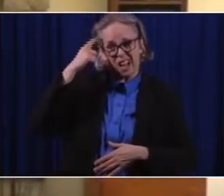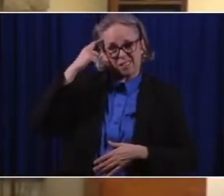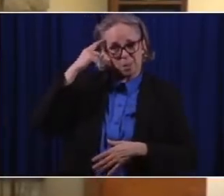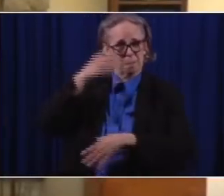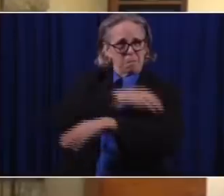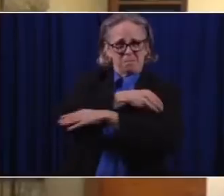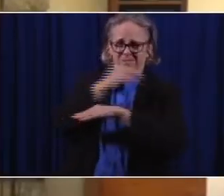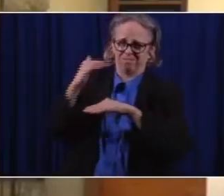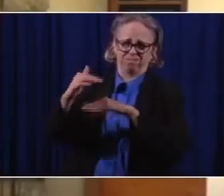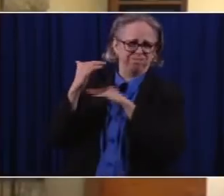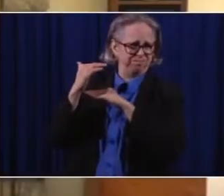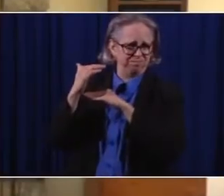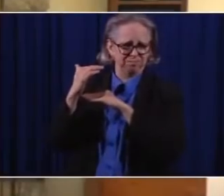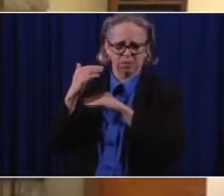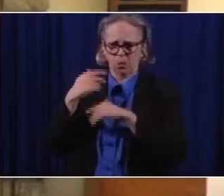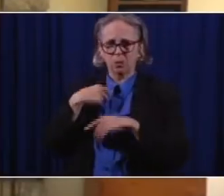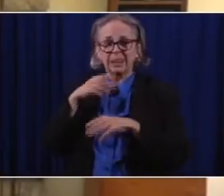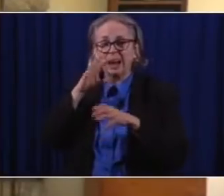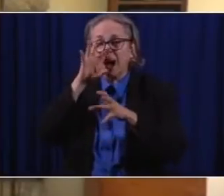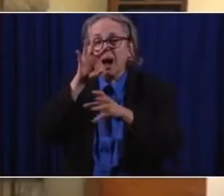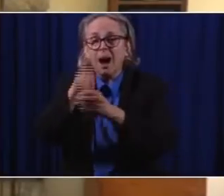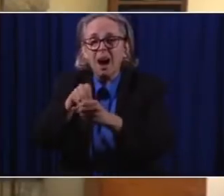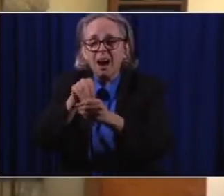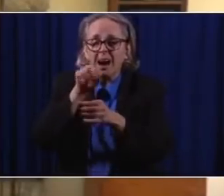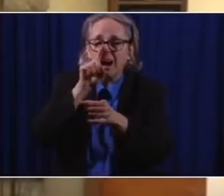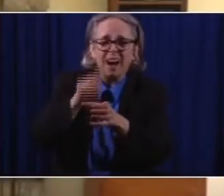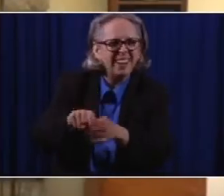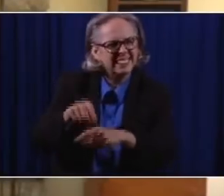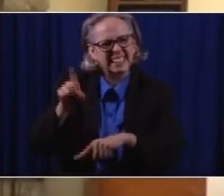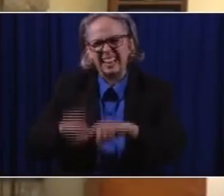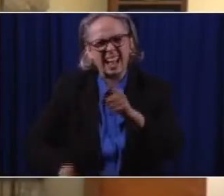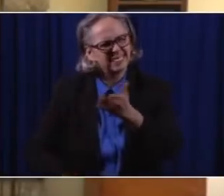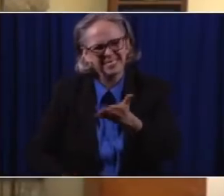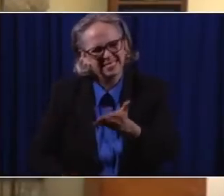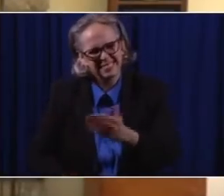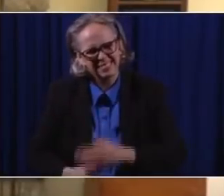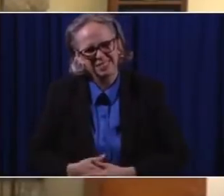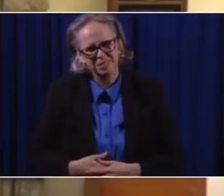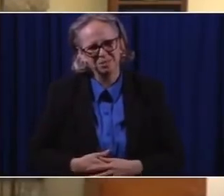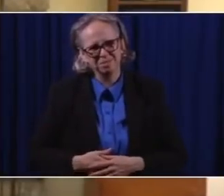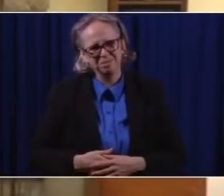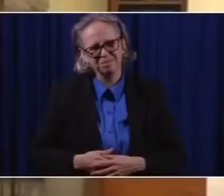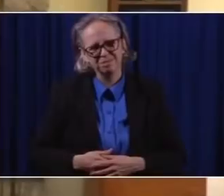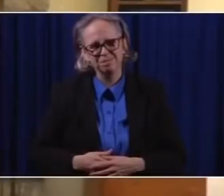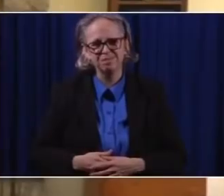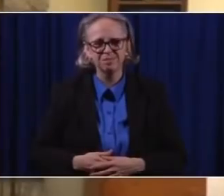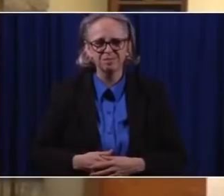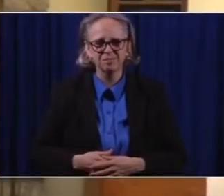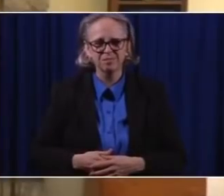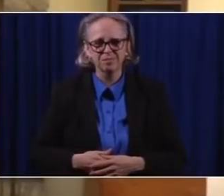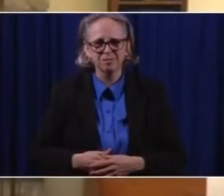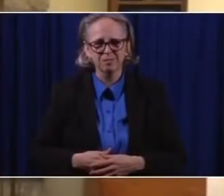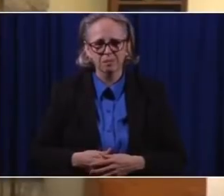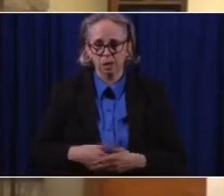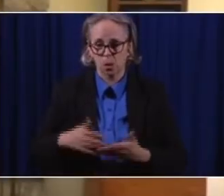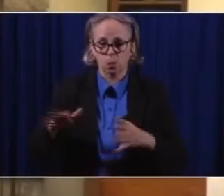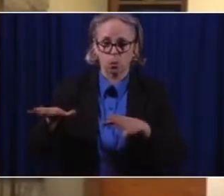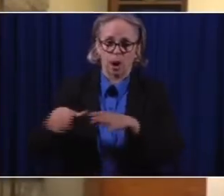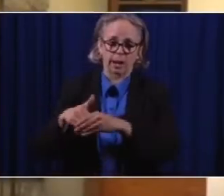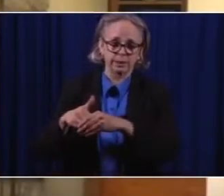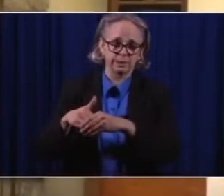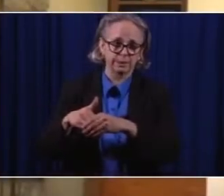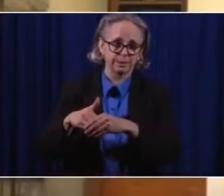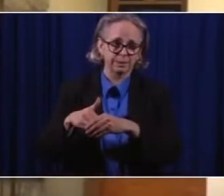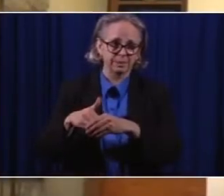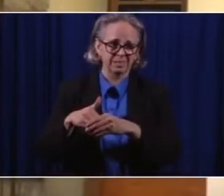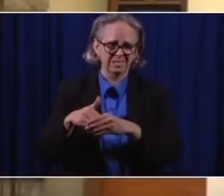of mandate. But, as far as the weddings and these